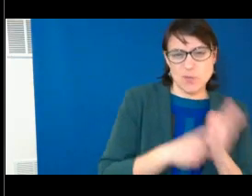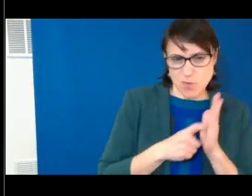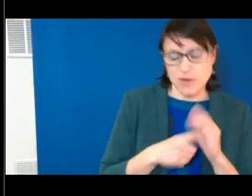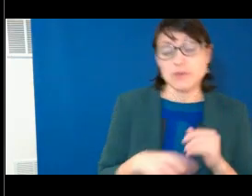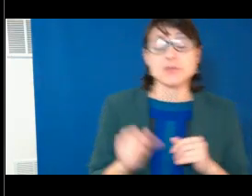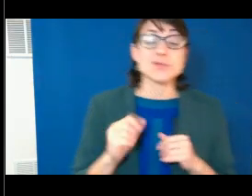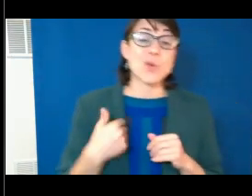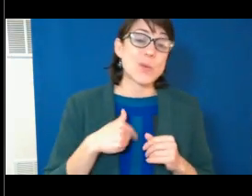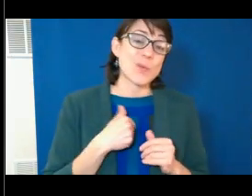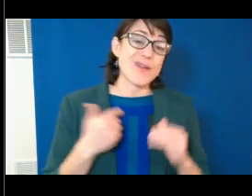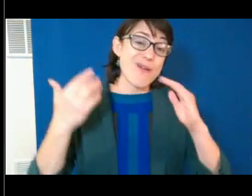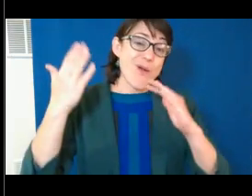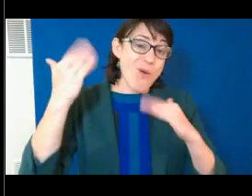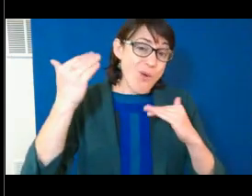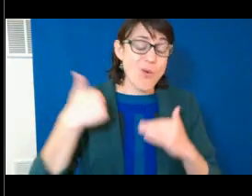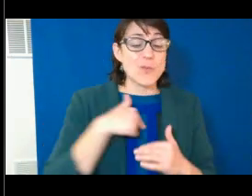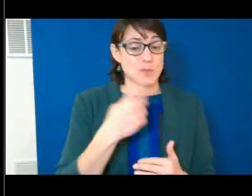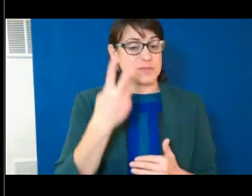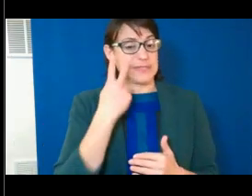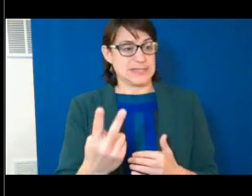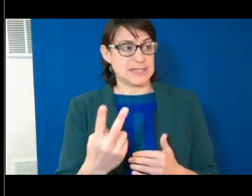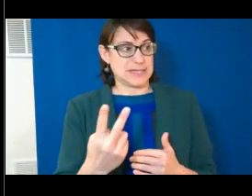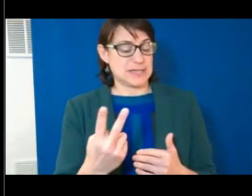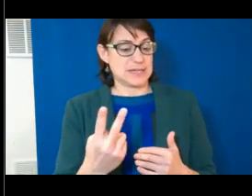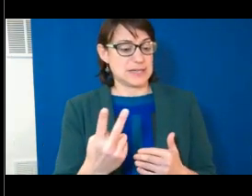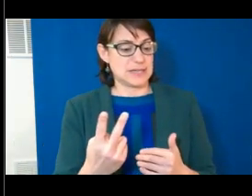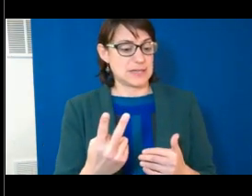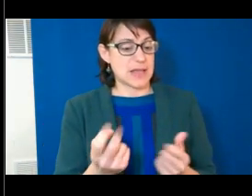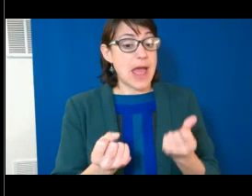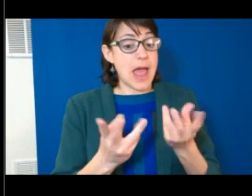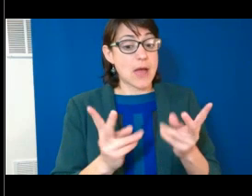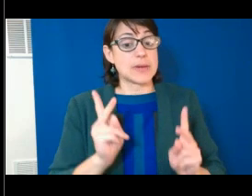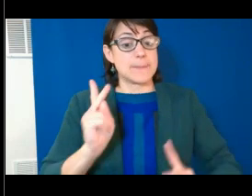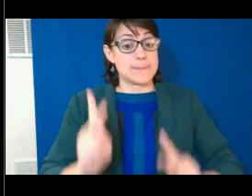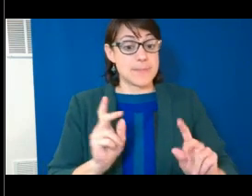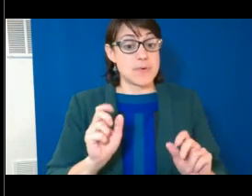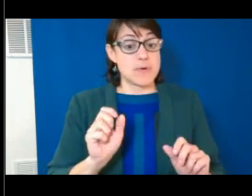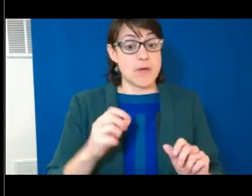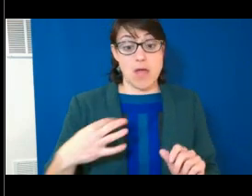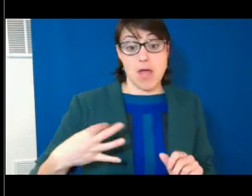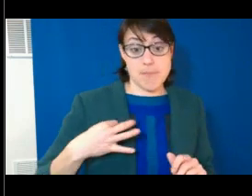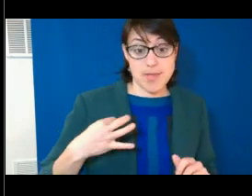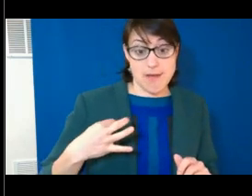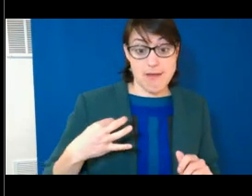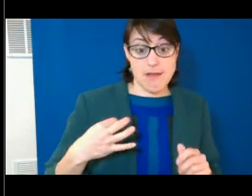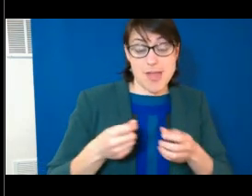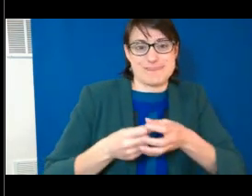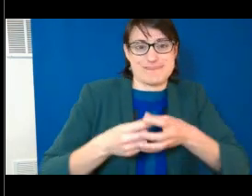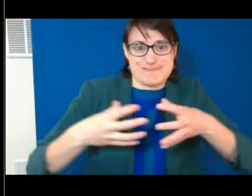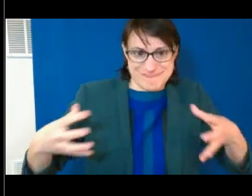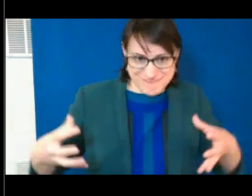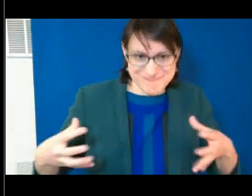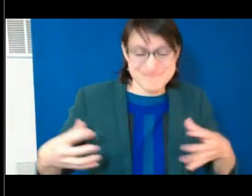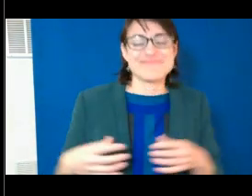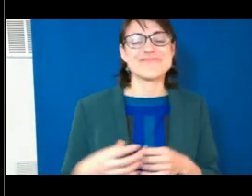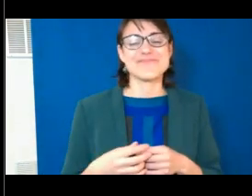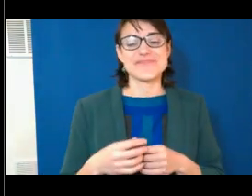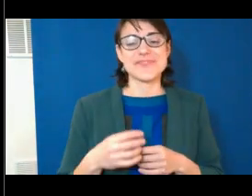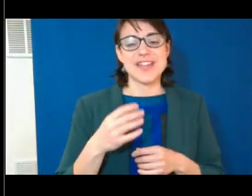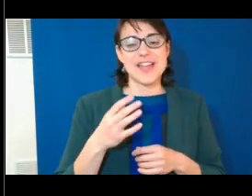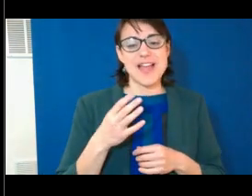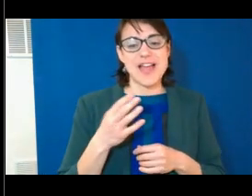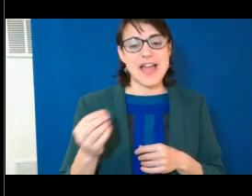kind of a broadened group of folks applying to these competitions and just an easier kind